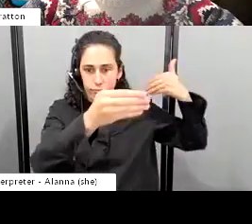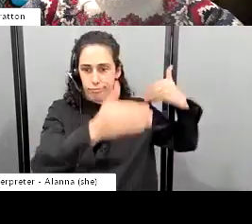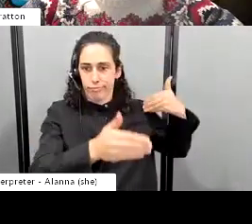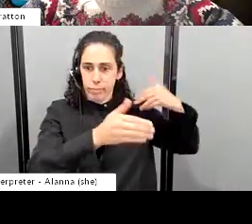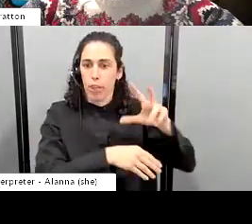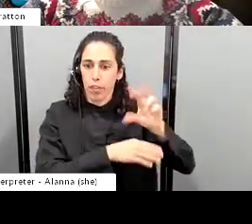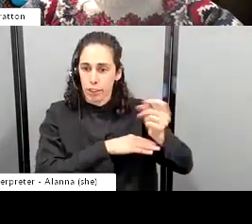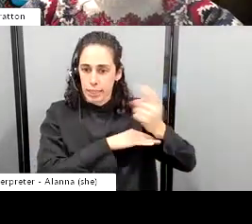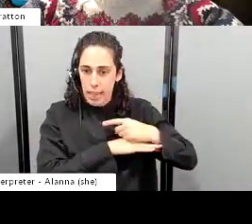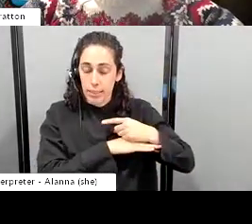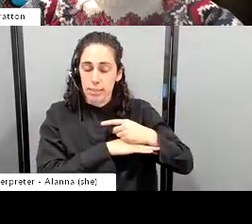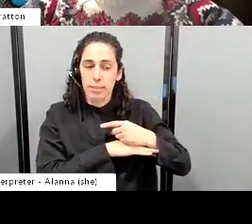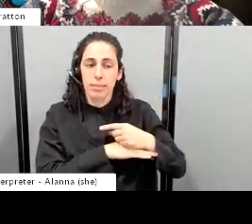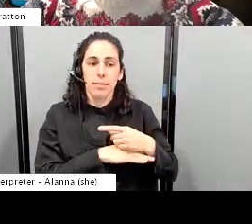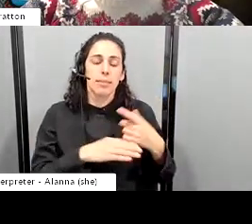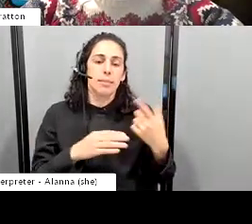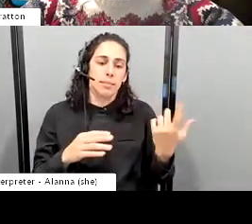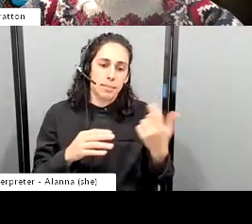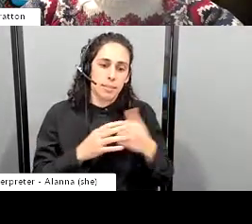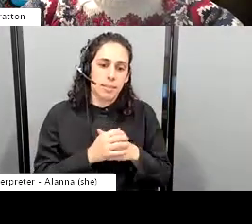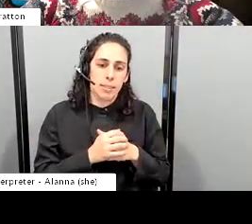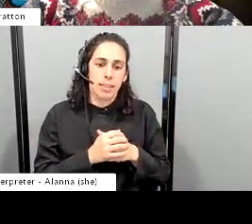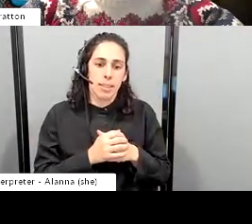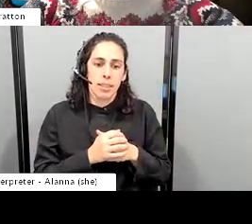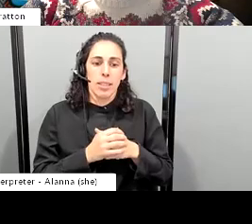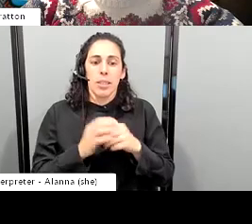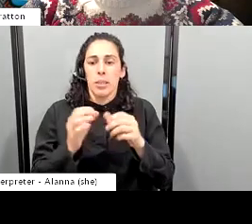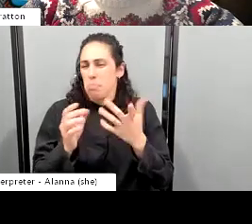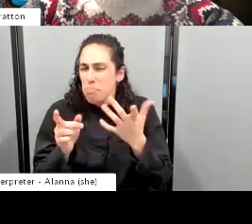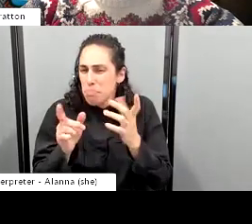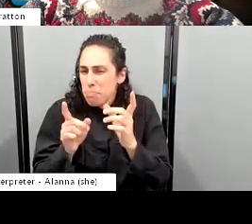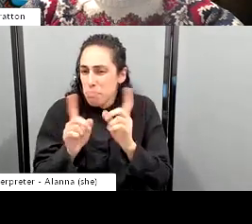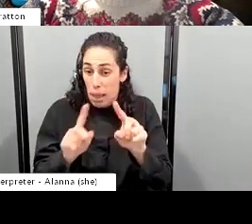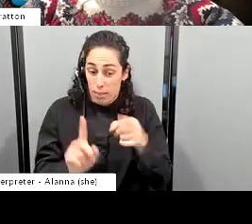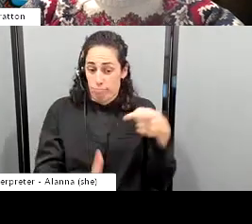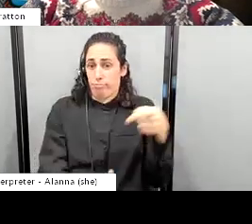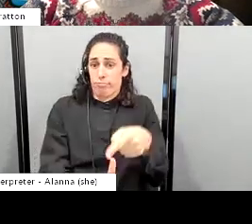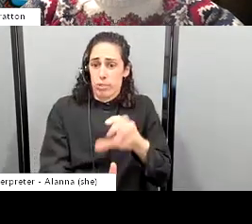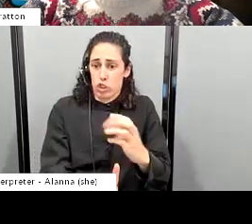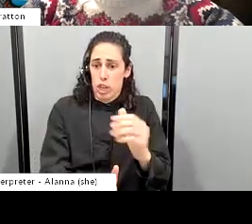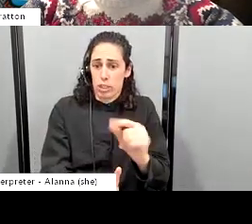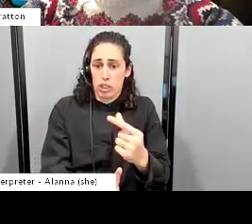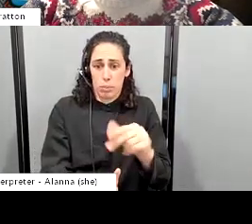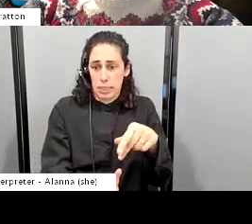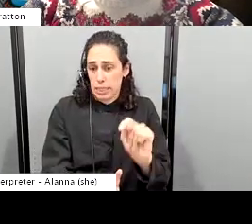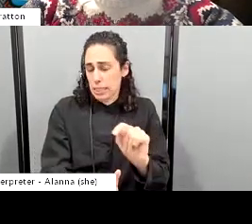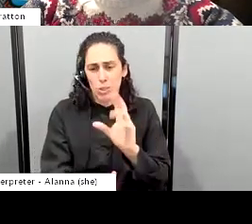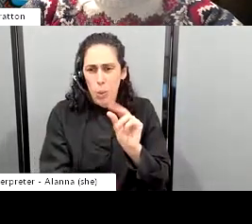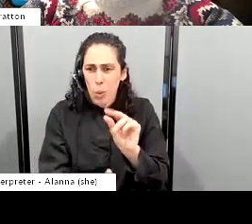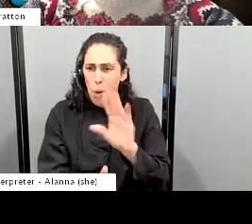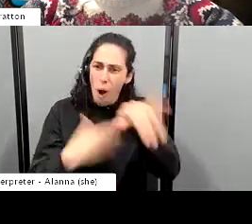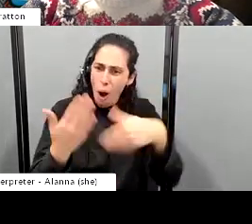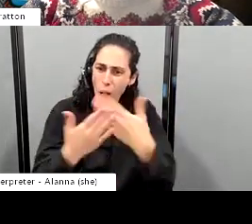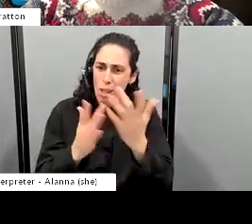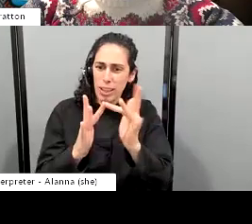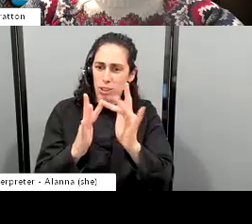was just telling me earlier, again, we're all just learning because ChatGPT keeps changing, is that actually ChatGPT is getting wise about